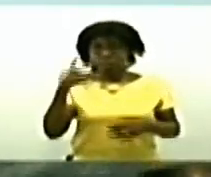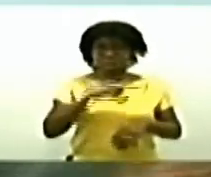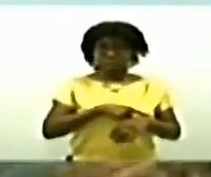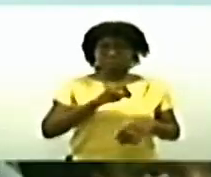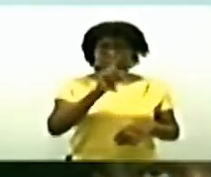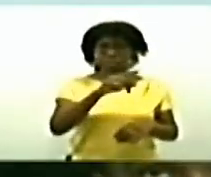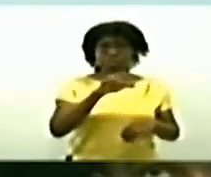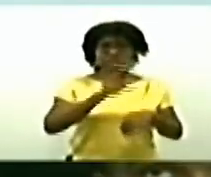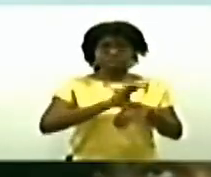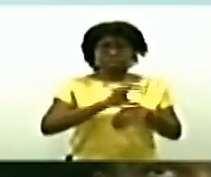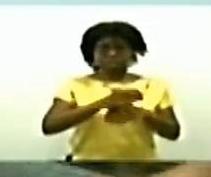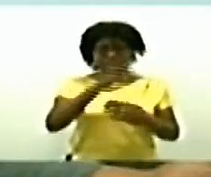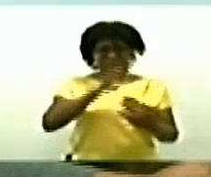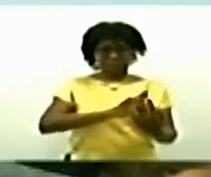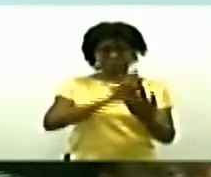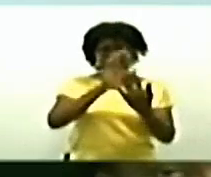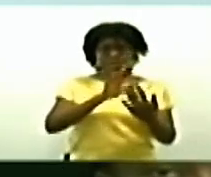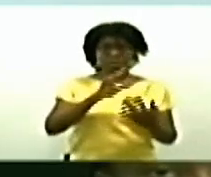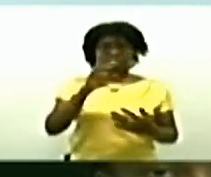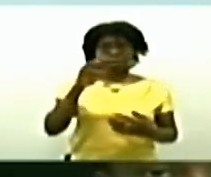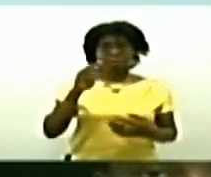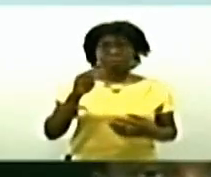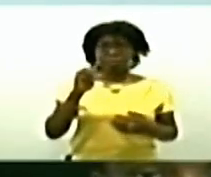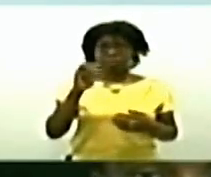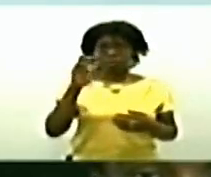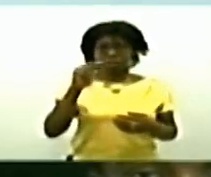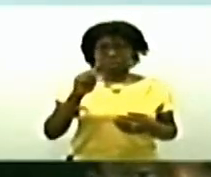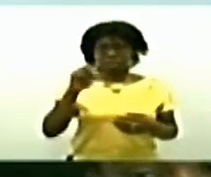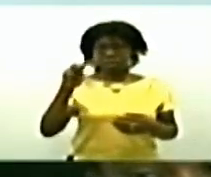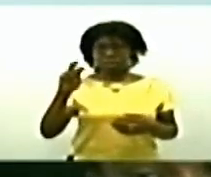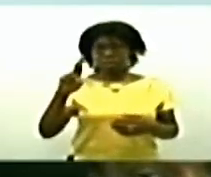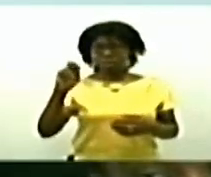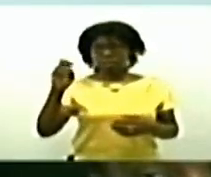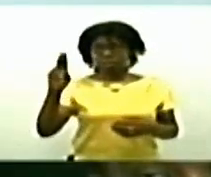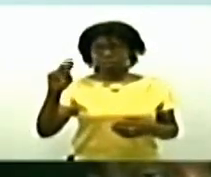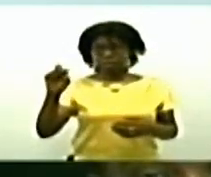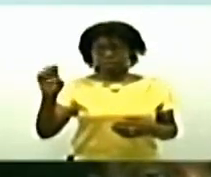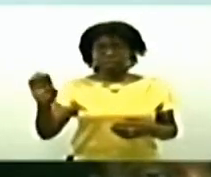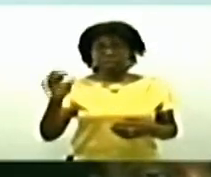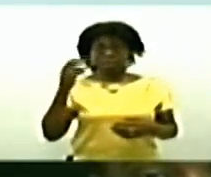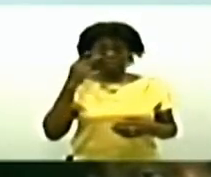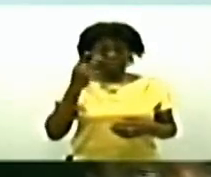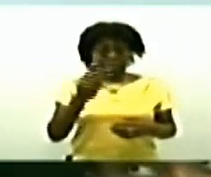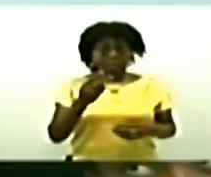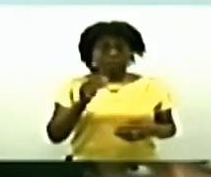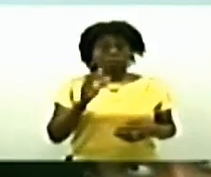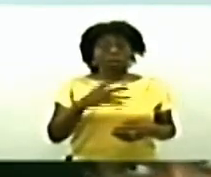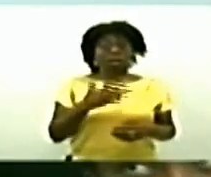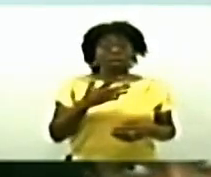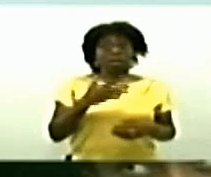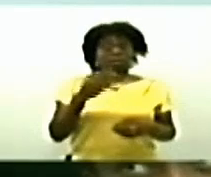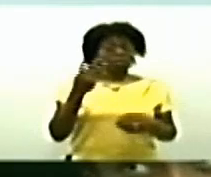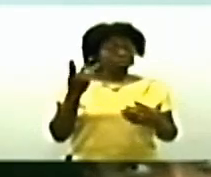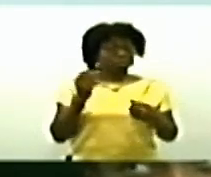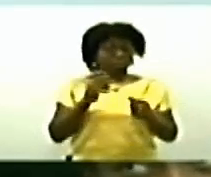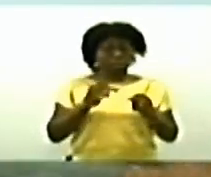of Montrouge, and if you see, it was, no, and I would say the show, it was Uncle